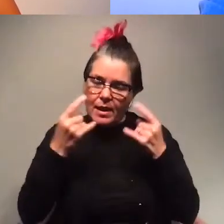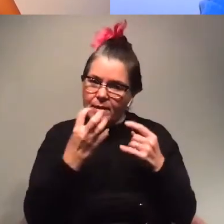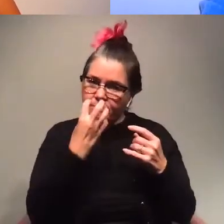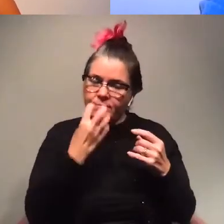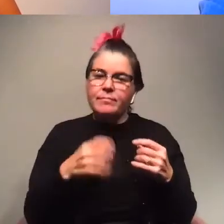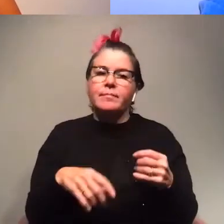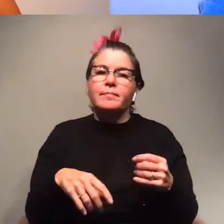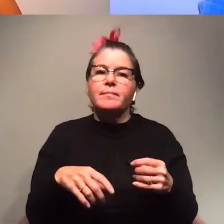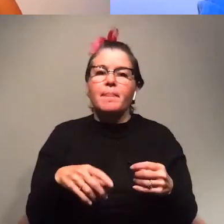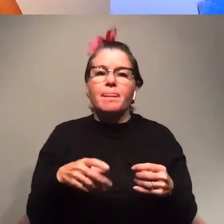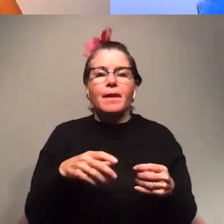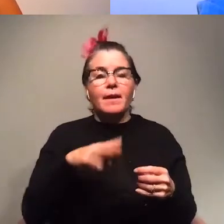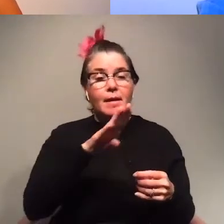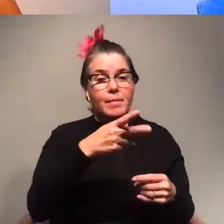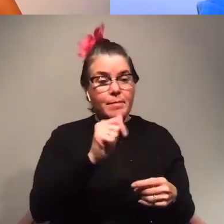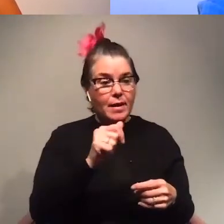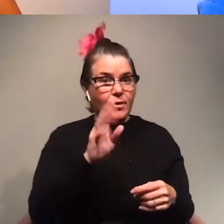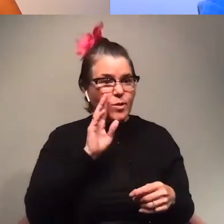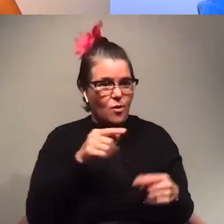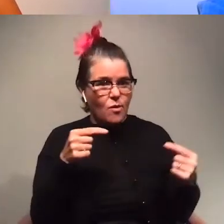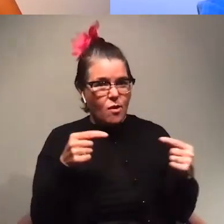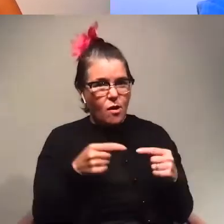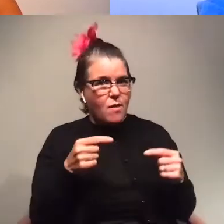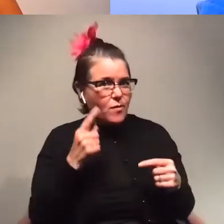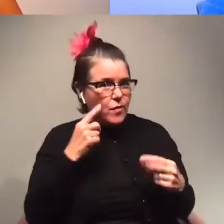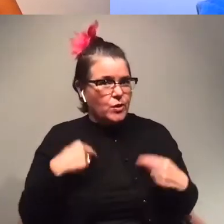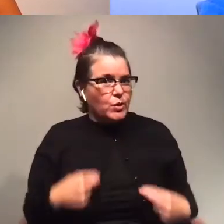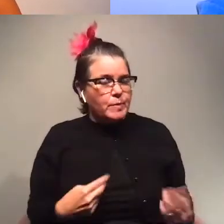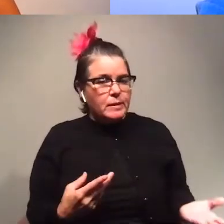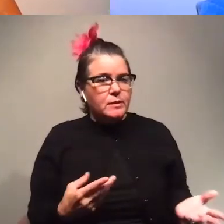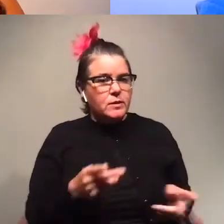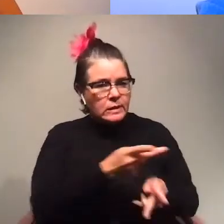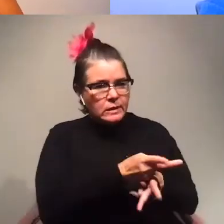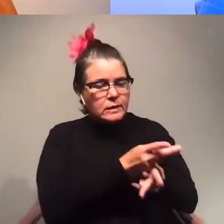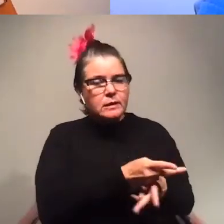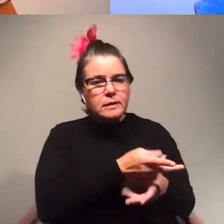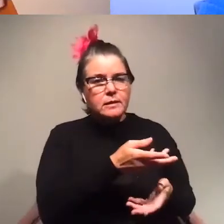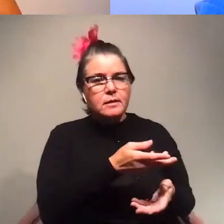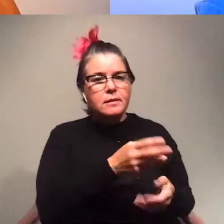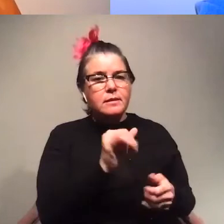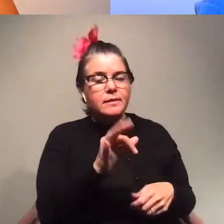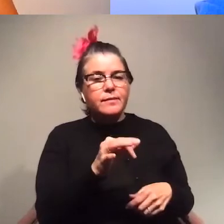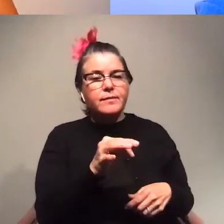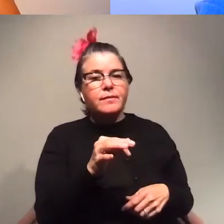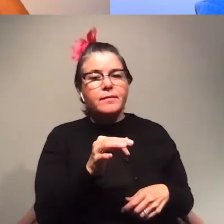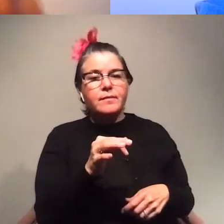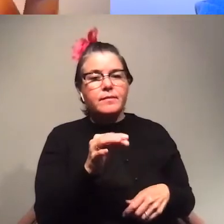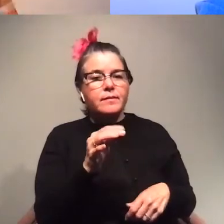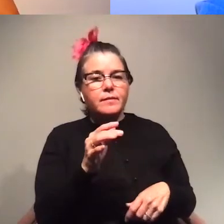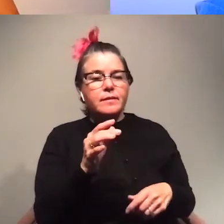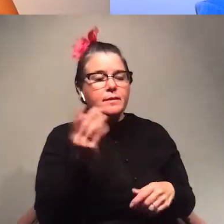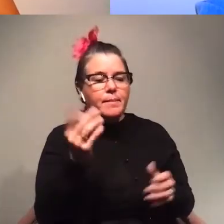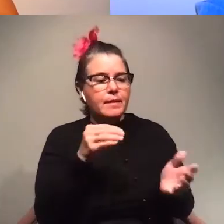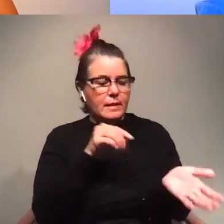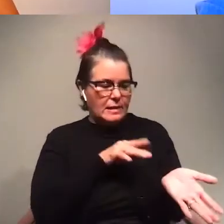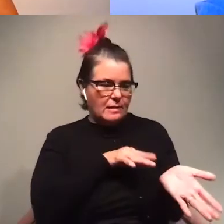with, like the BPA. We know that that's very harmful for the human body. So being very careful if I, get anything in my glove, like